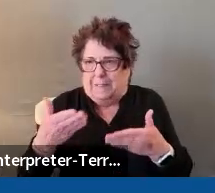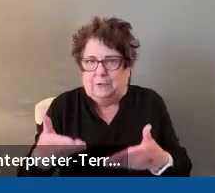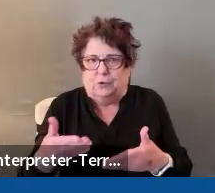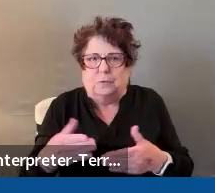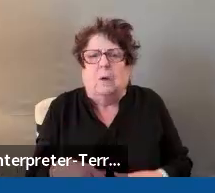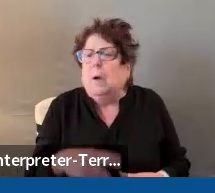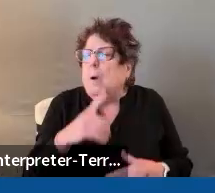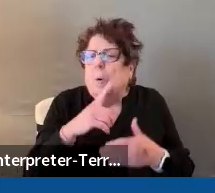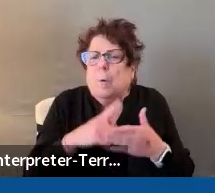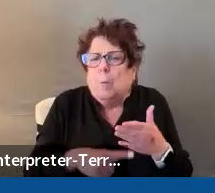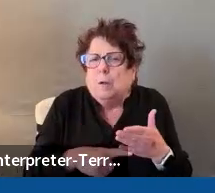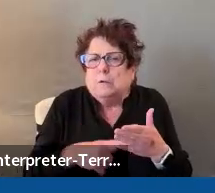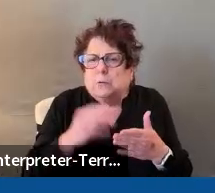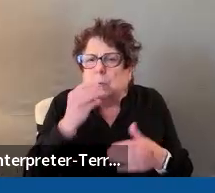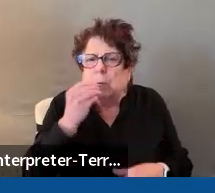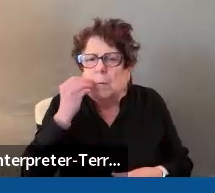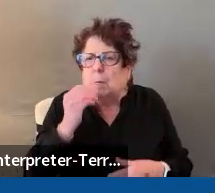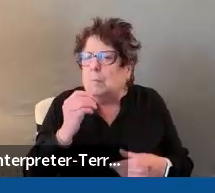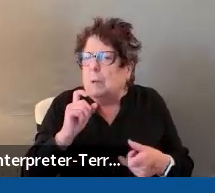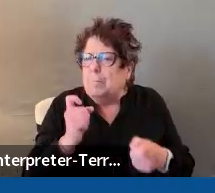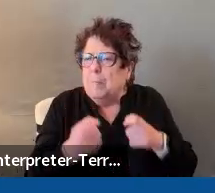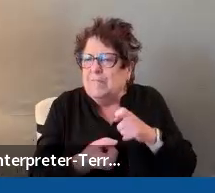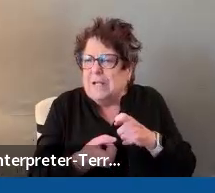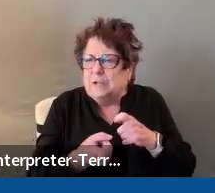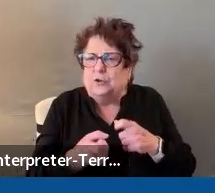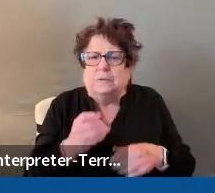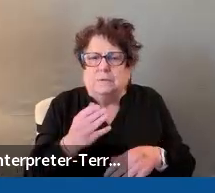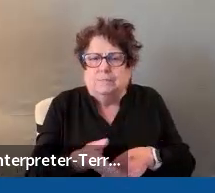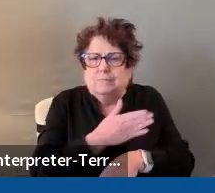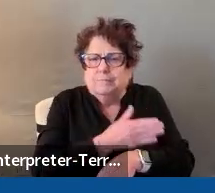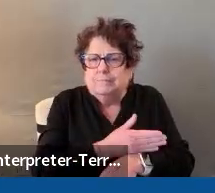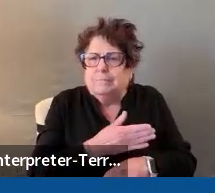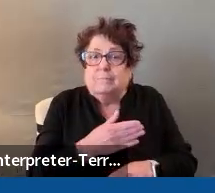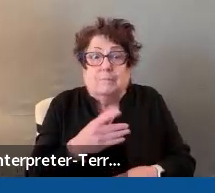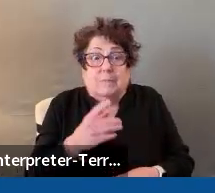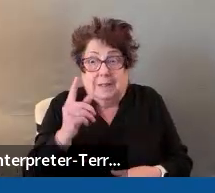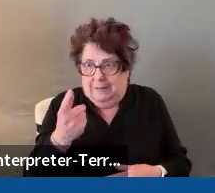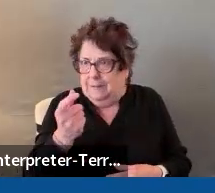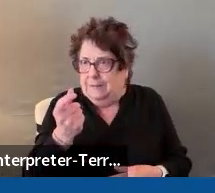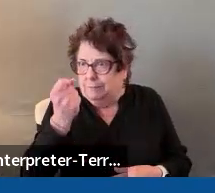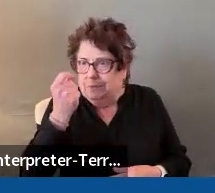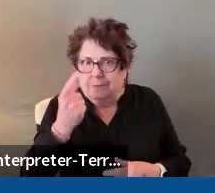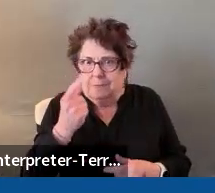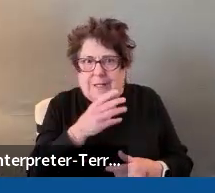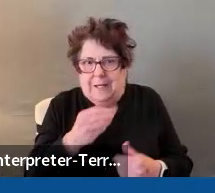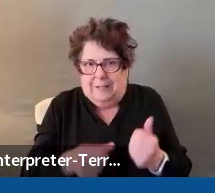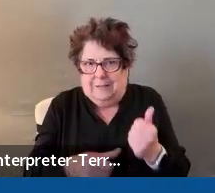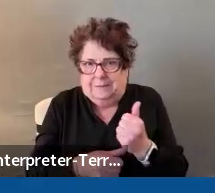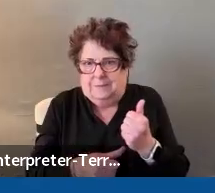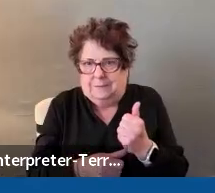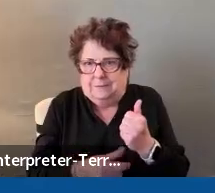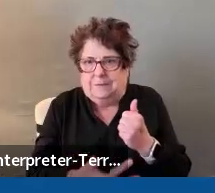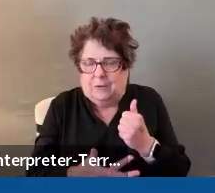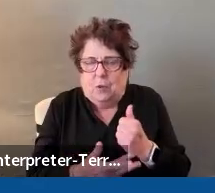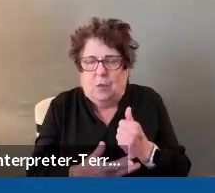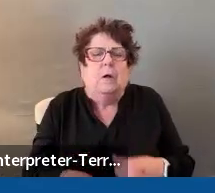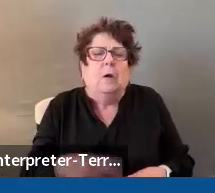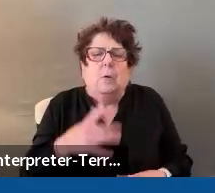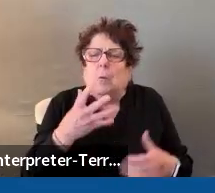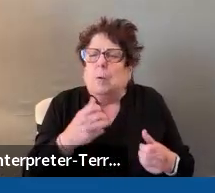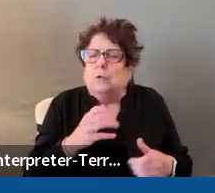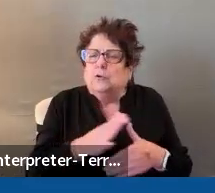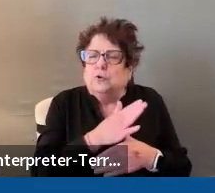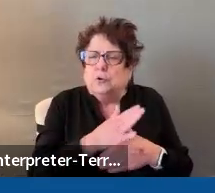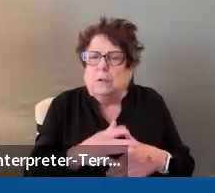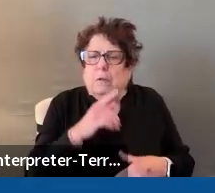and assistive technology? You may have heard these terms before. We would like to share their formal definitions with you for the purposes